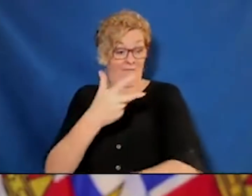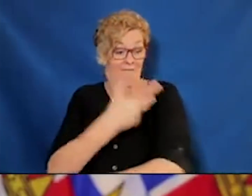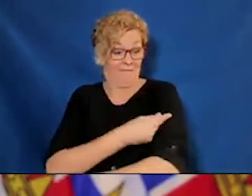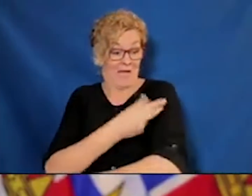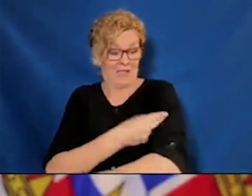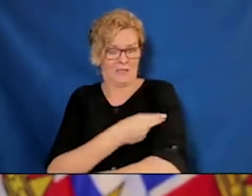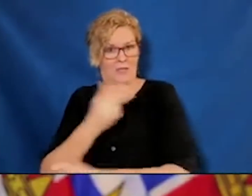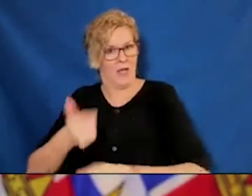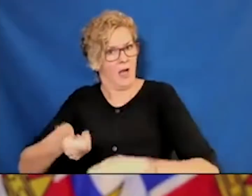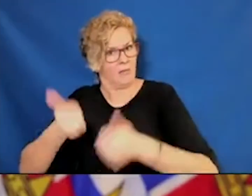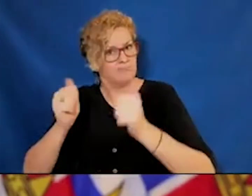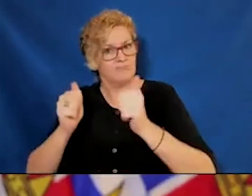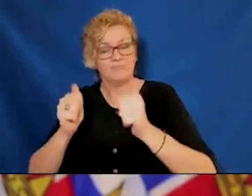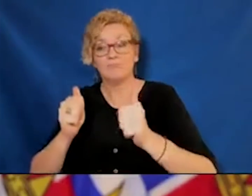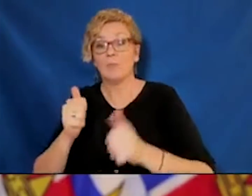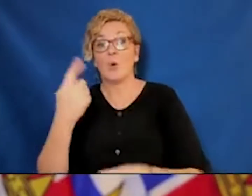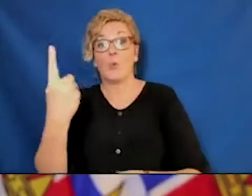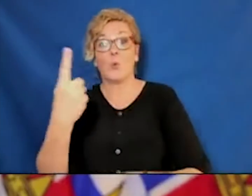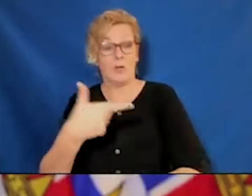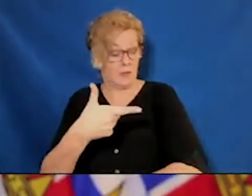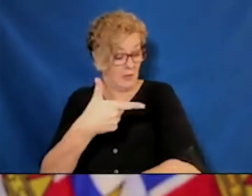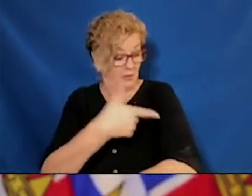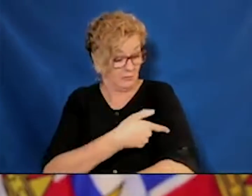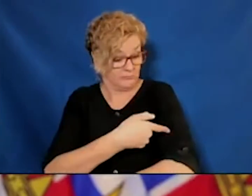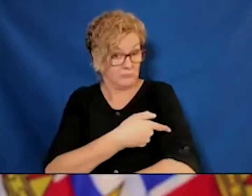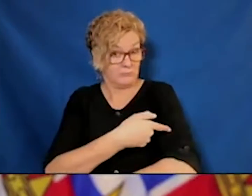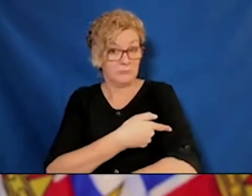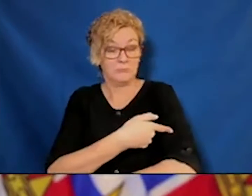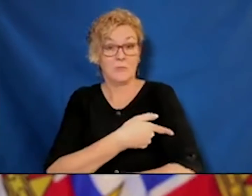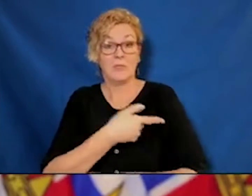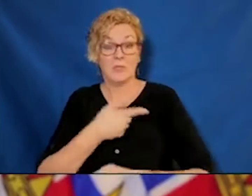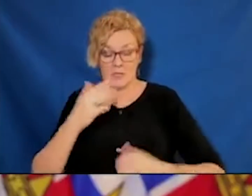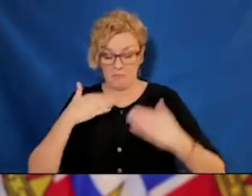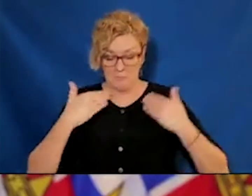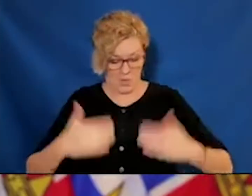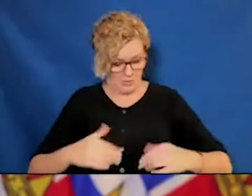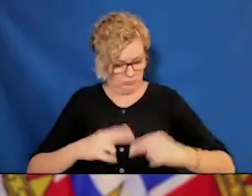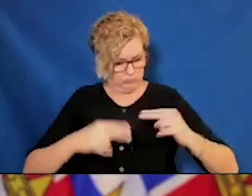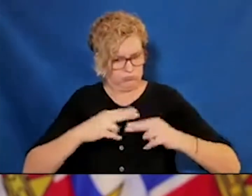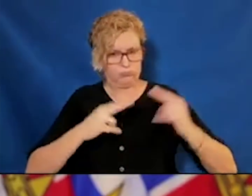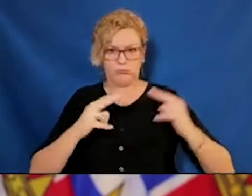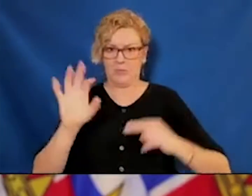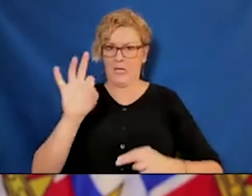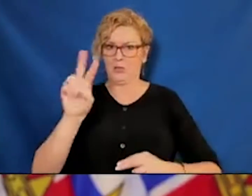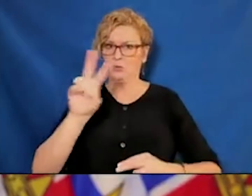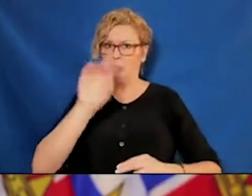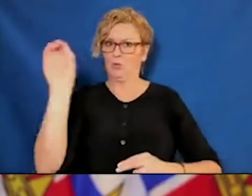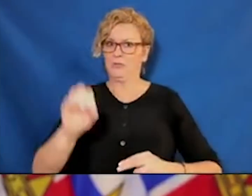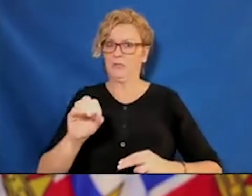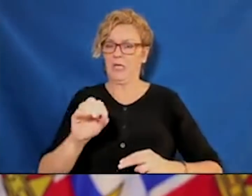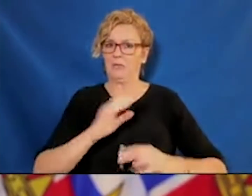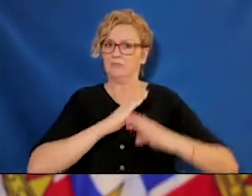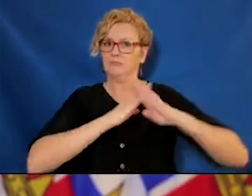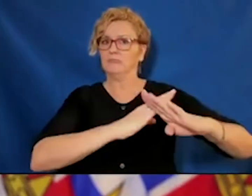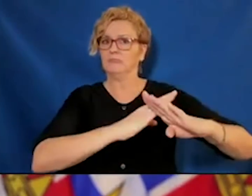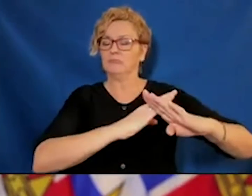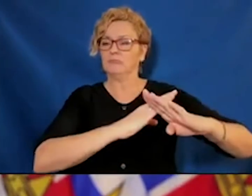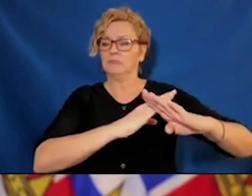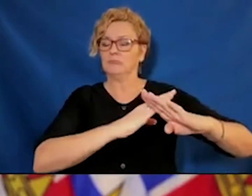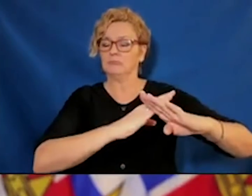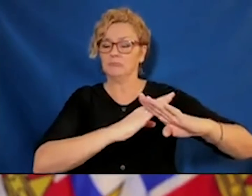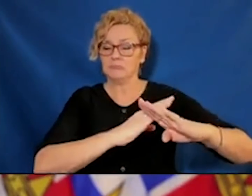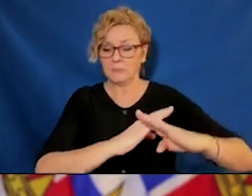high. So the protection after the second dose in these clinical trials went from 92.6%